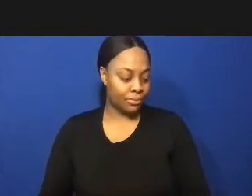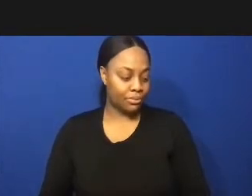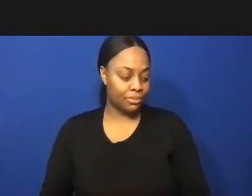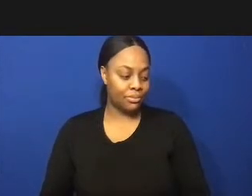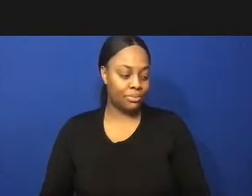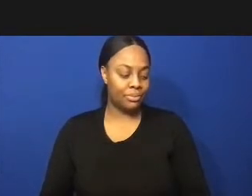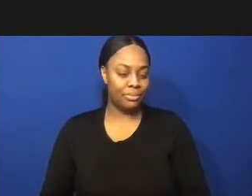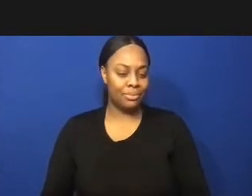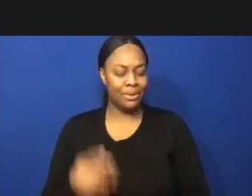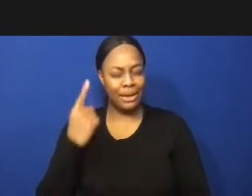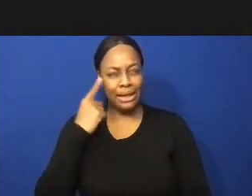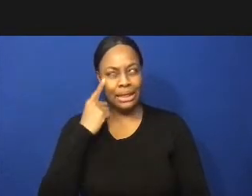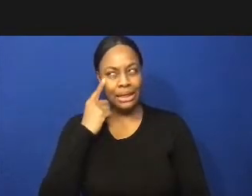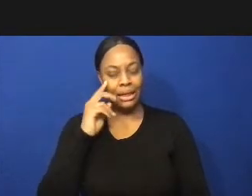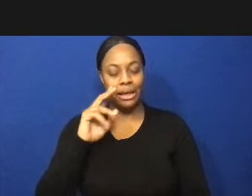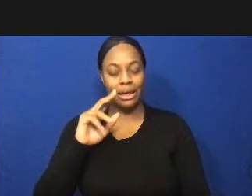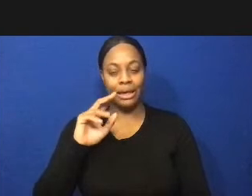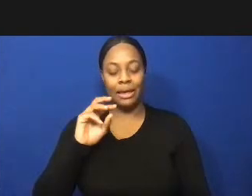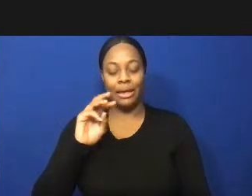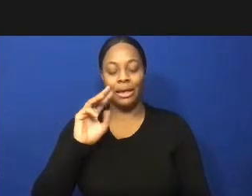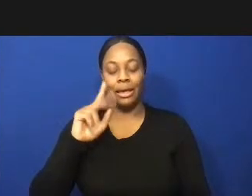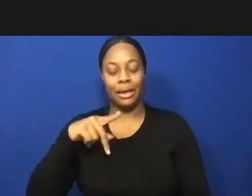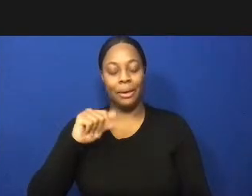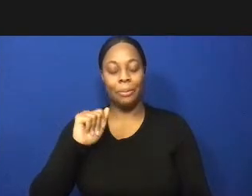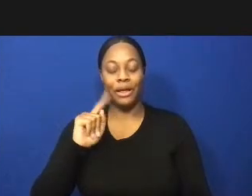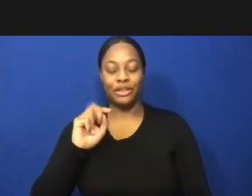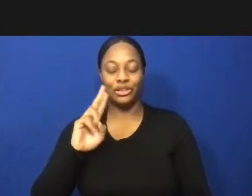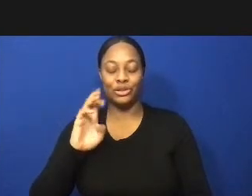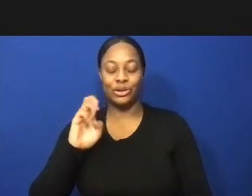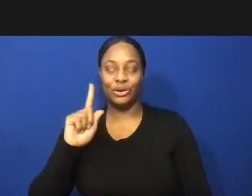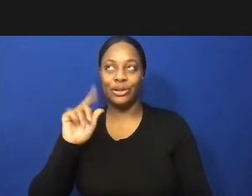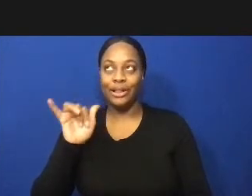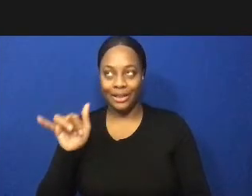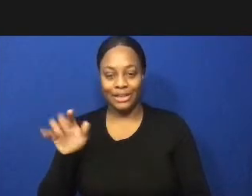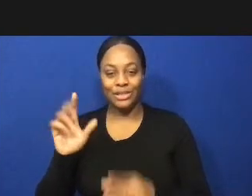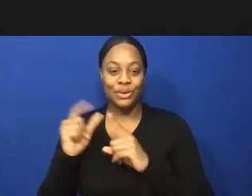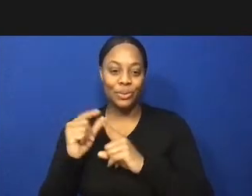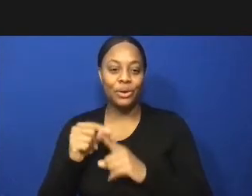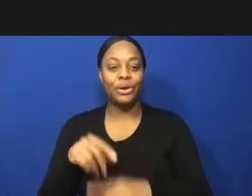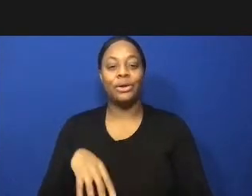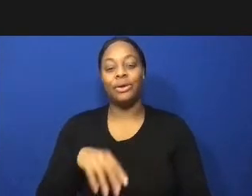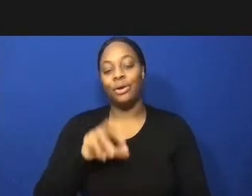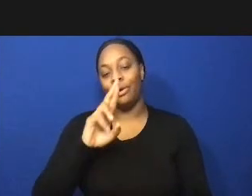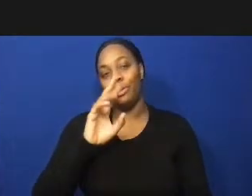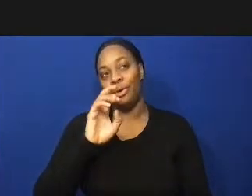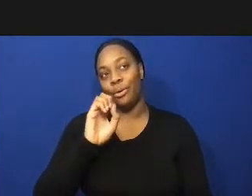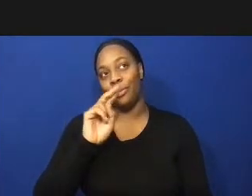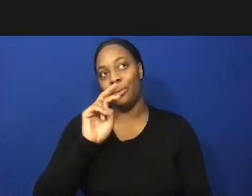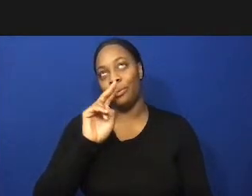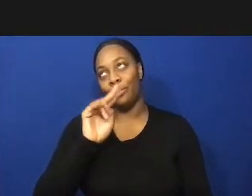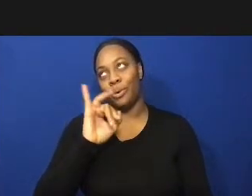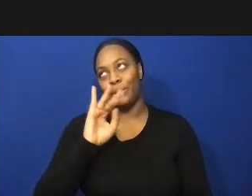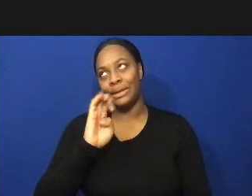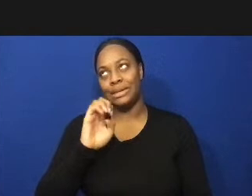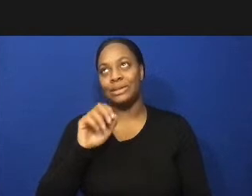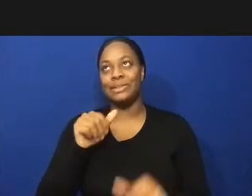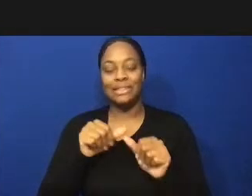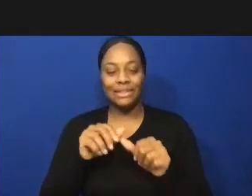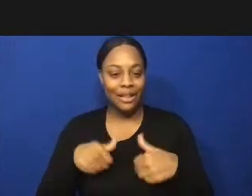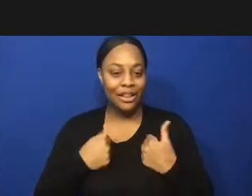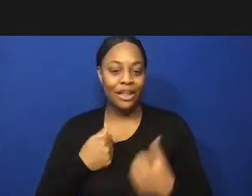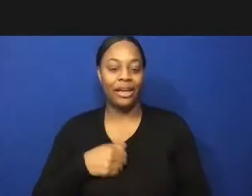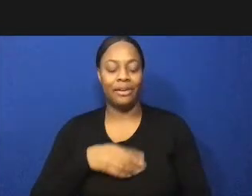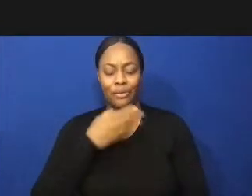paternally. I think I said maternally, paternally. Rosette Roni, who's still alive at 104 years old.